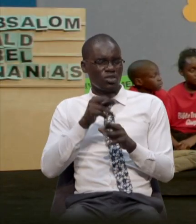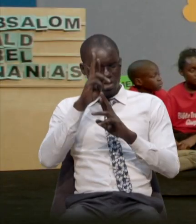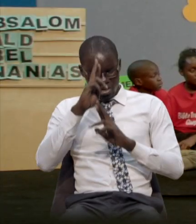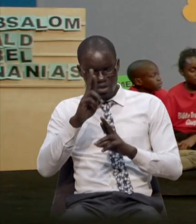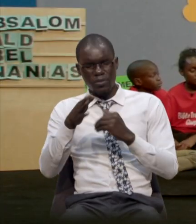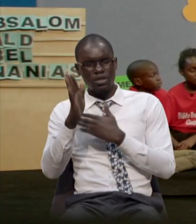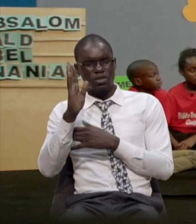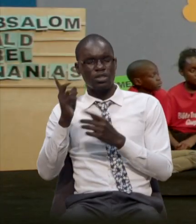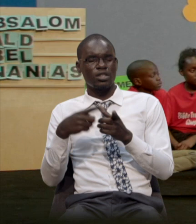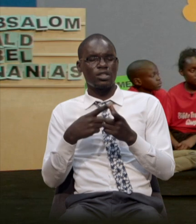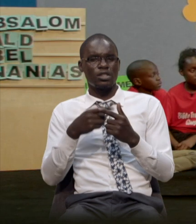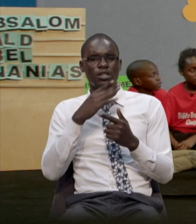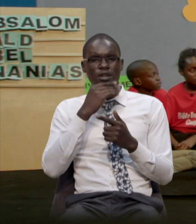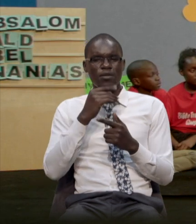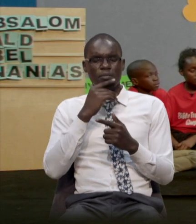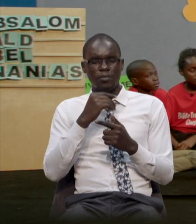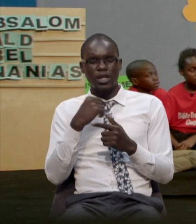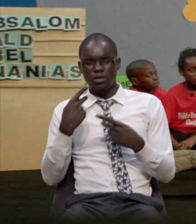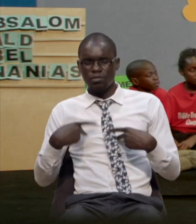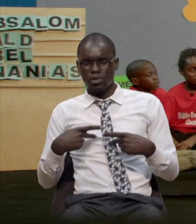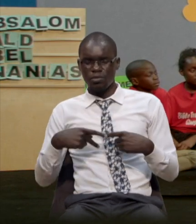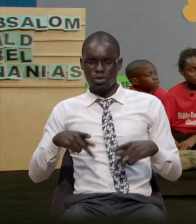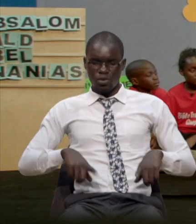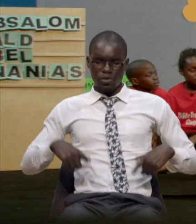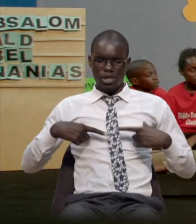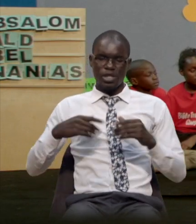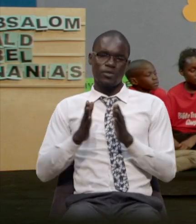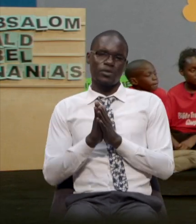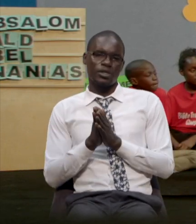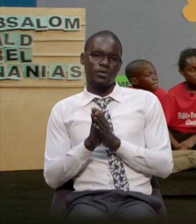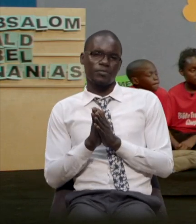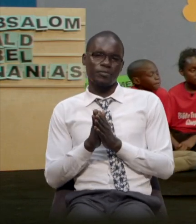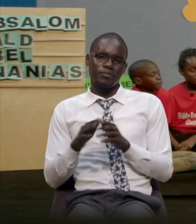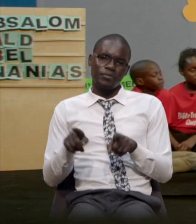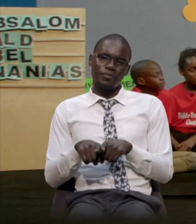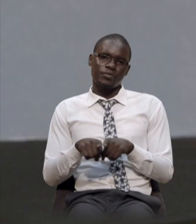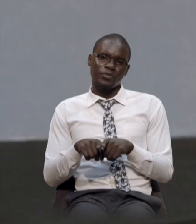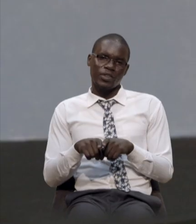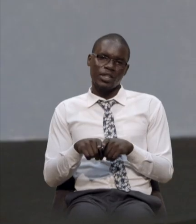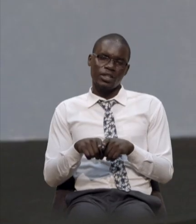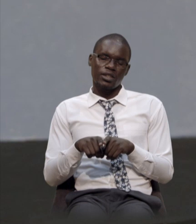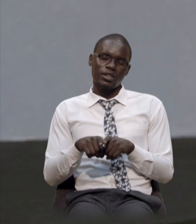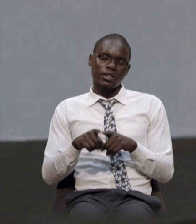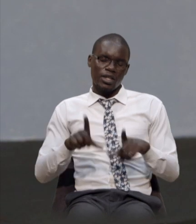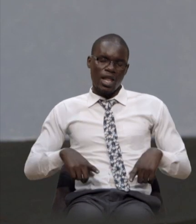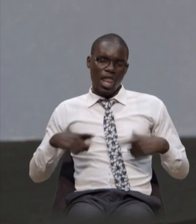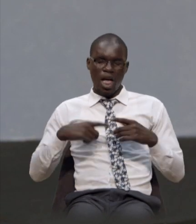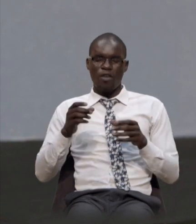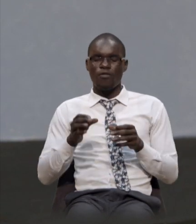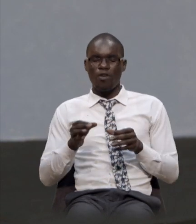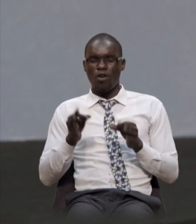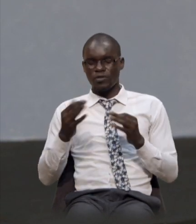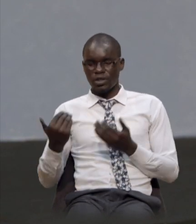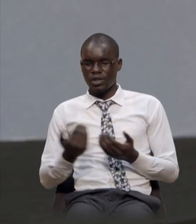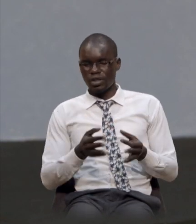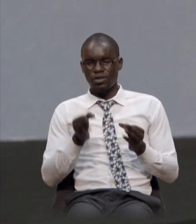and man, those people whom we live with, it will cost us. The way it costed the life of the children of Eli. That is